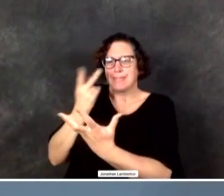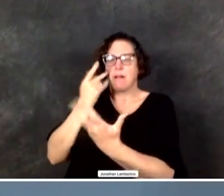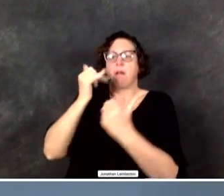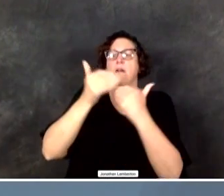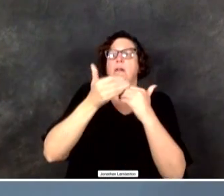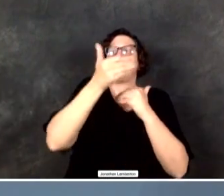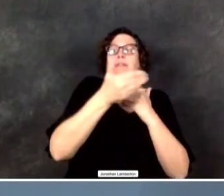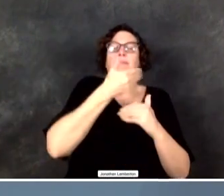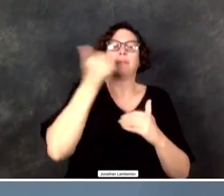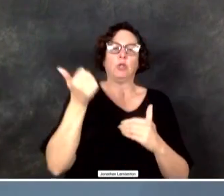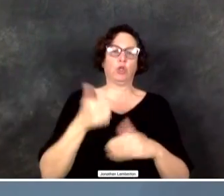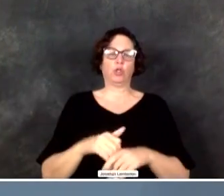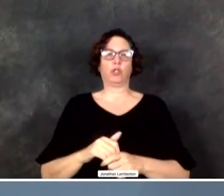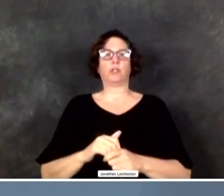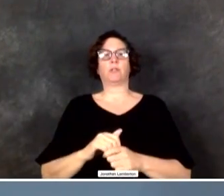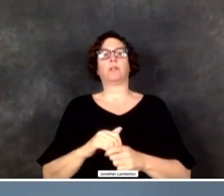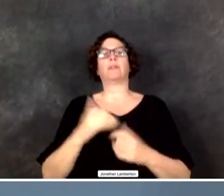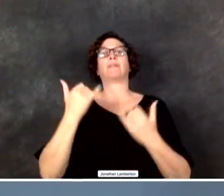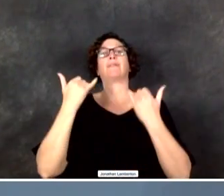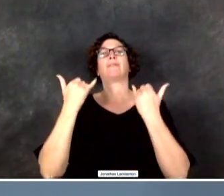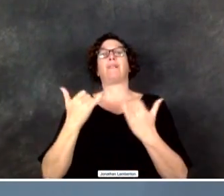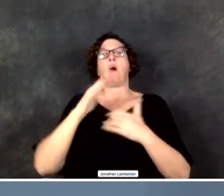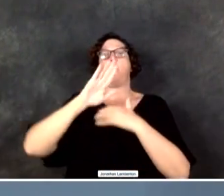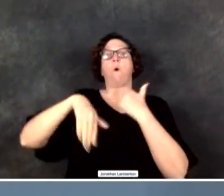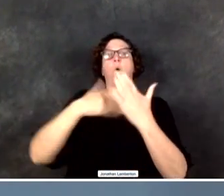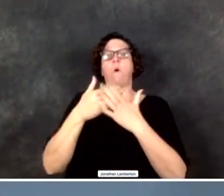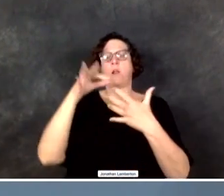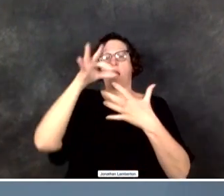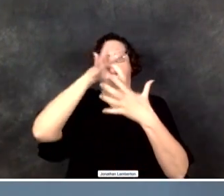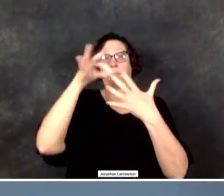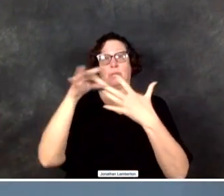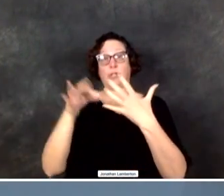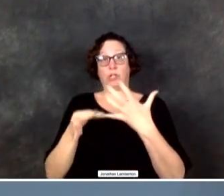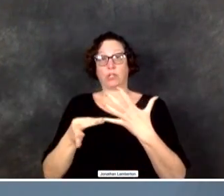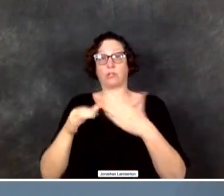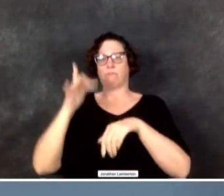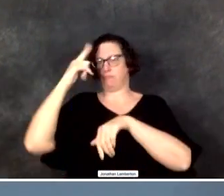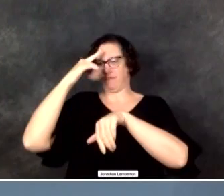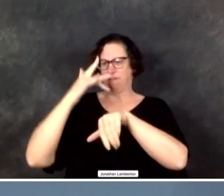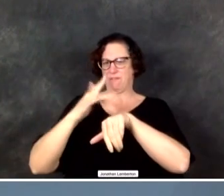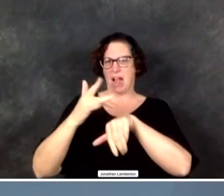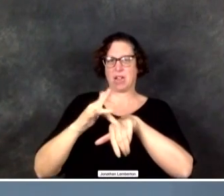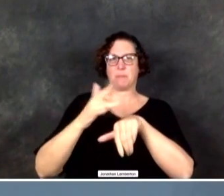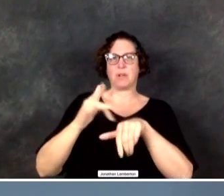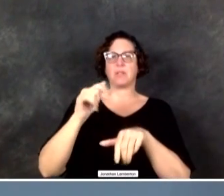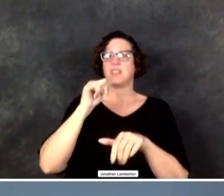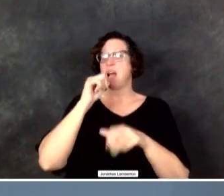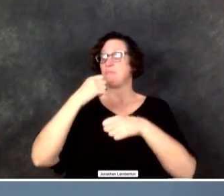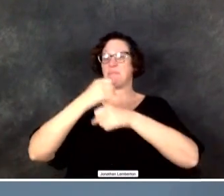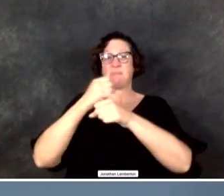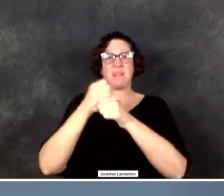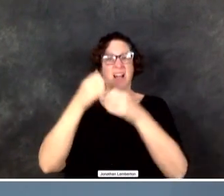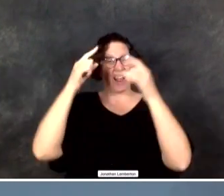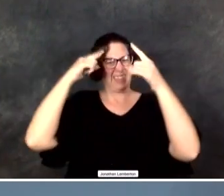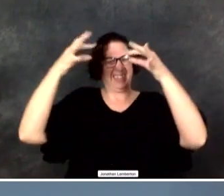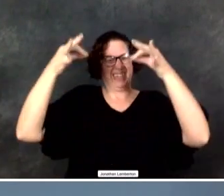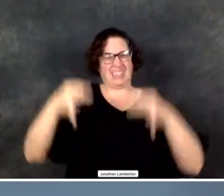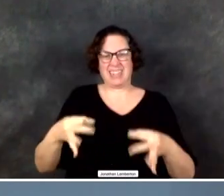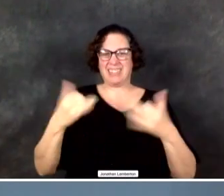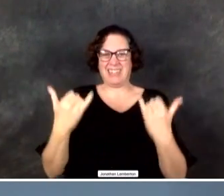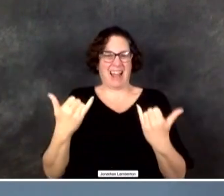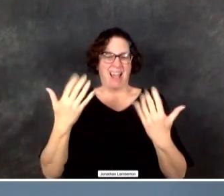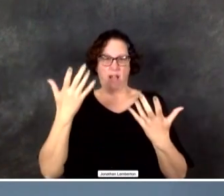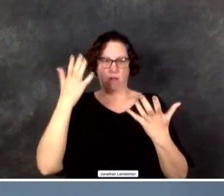because, again, circumstances in terms of the public health are going to determine when we open again. But we are very, very